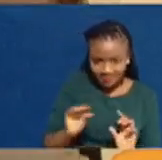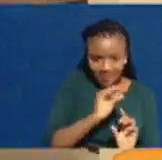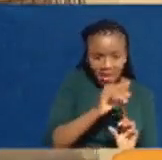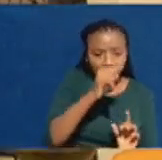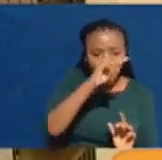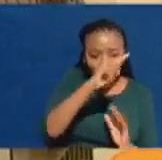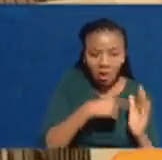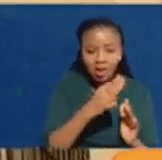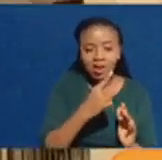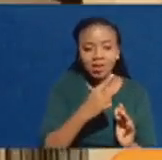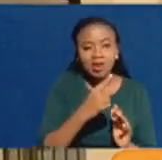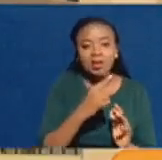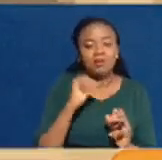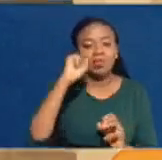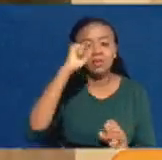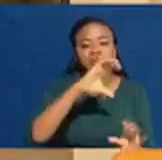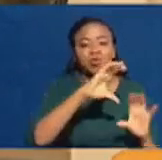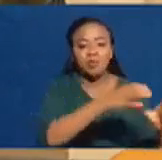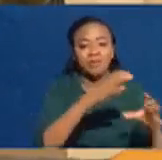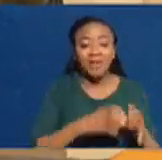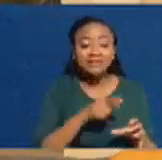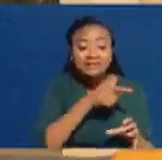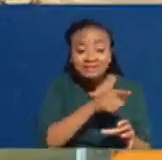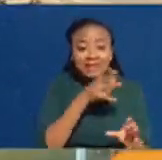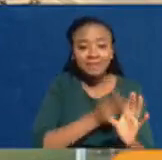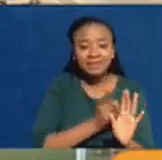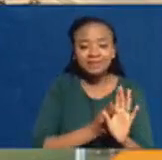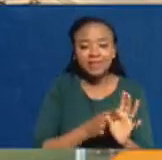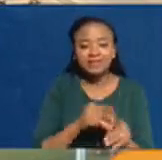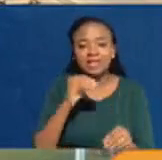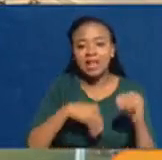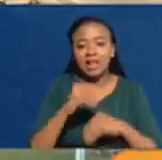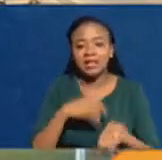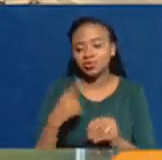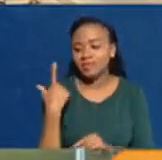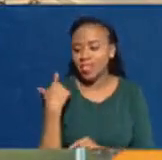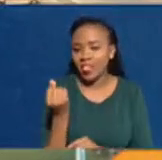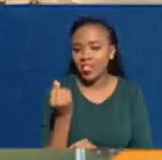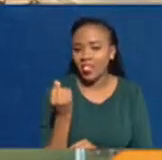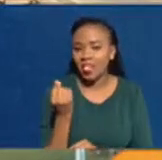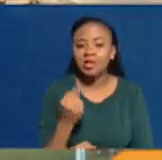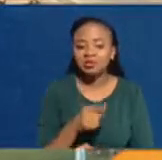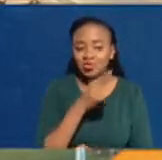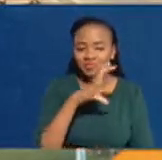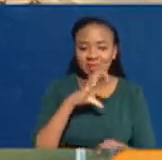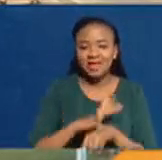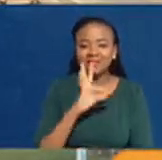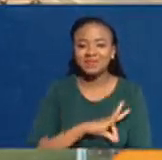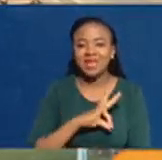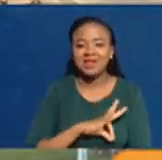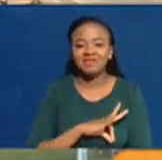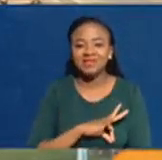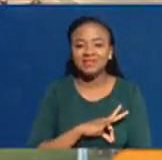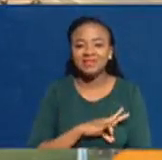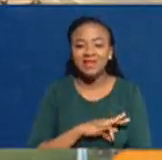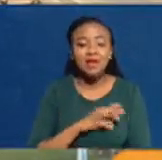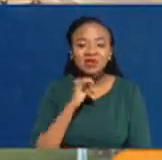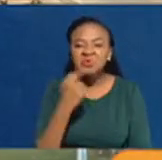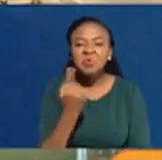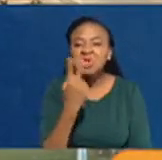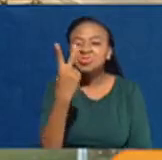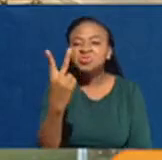parties that participated in the August 9th general election will benefit from the Political Parties Fund, as opposed to only two parties that